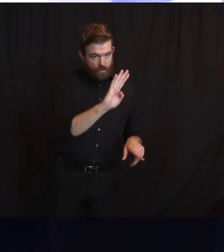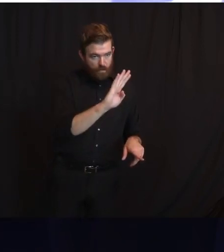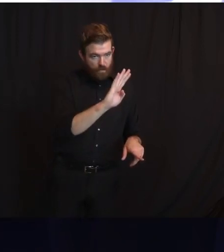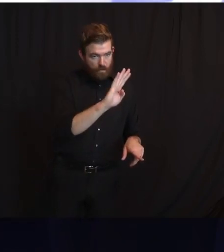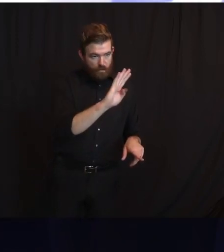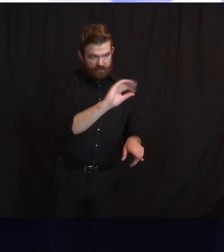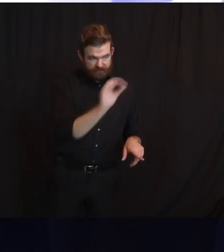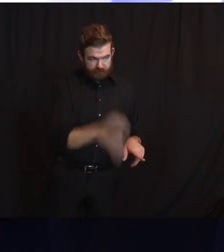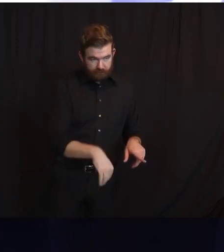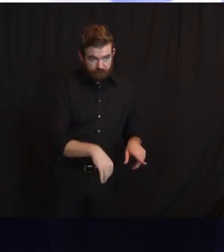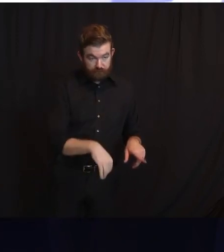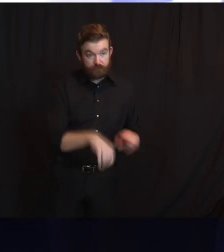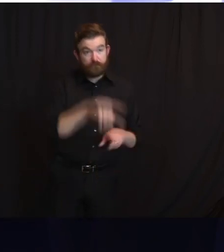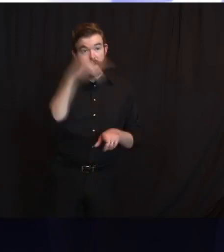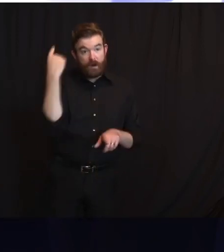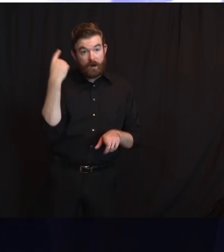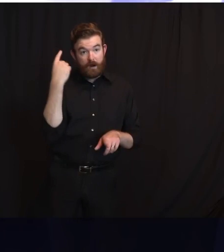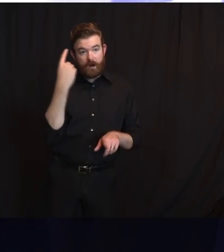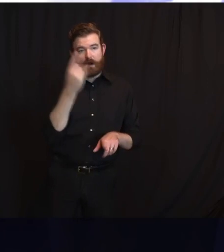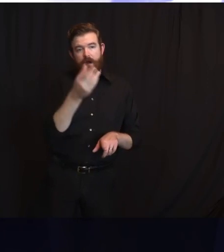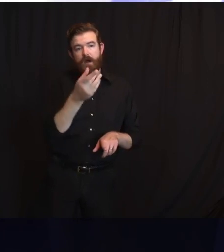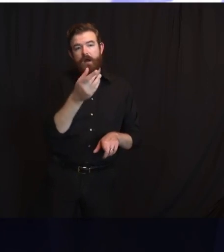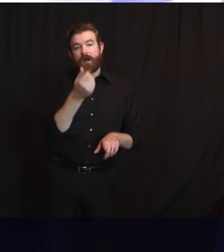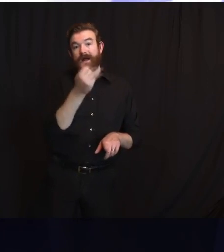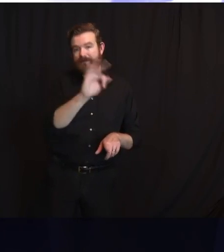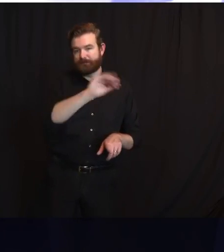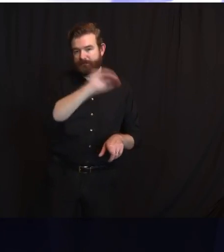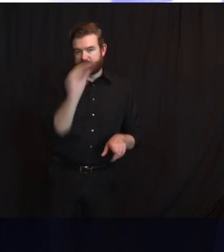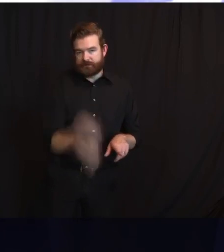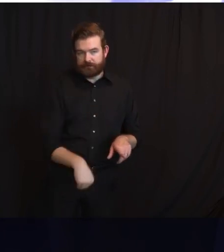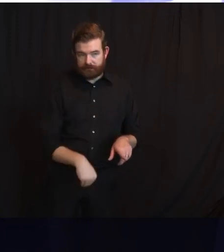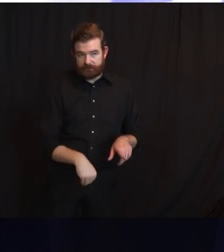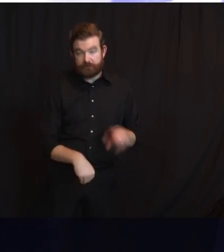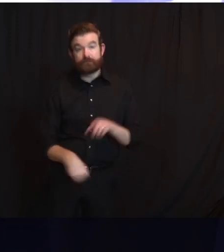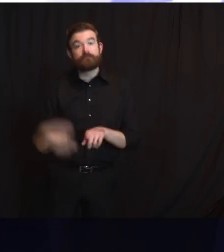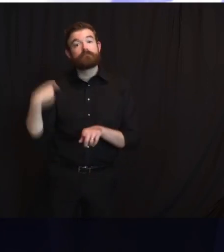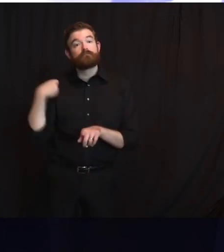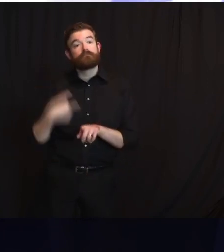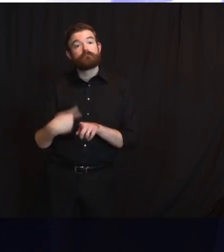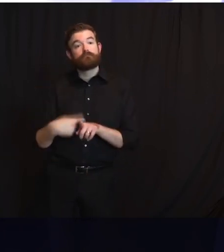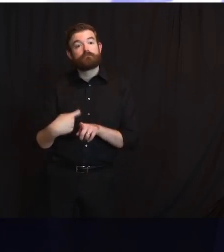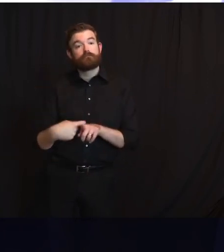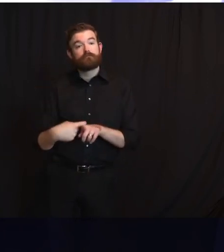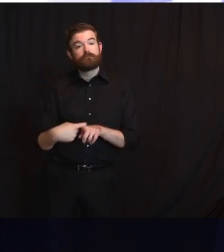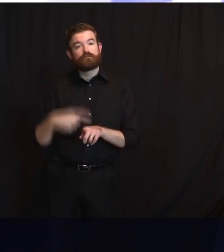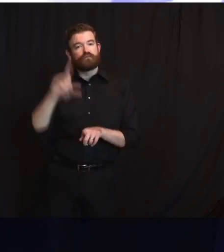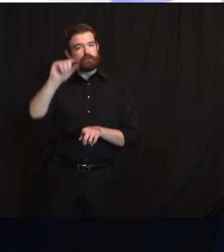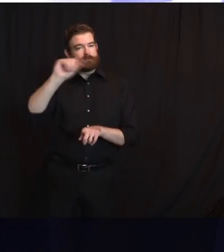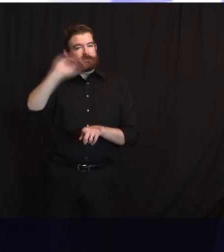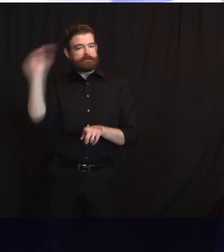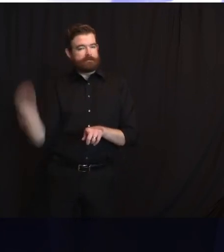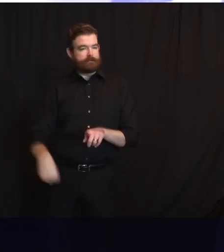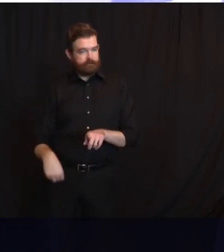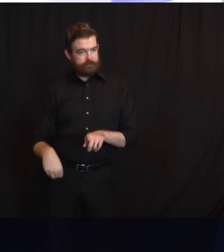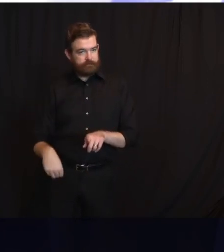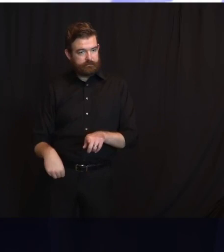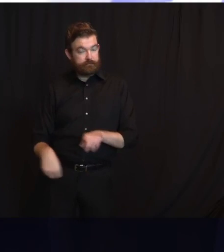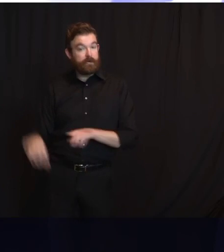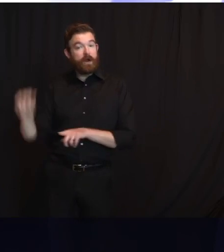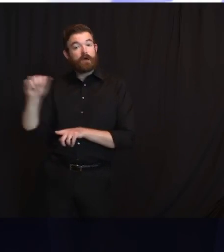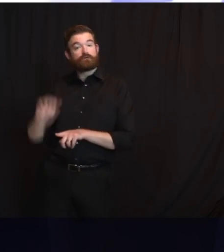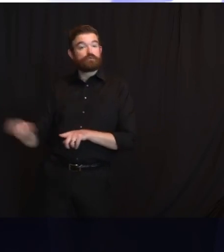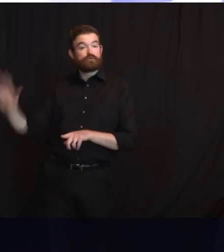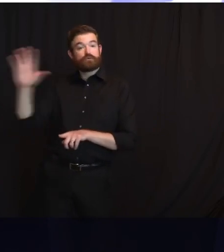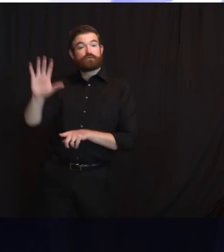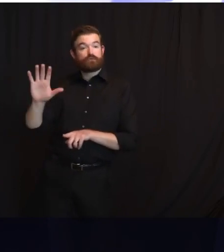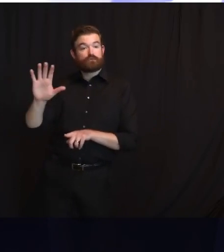54.1%, Black 18.8%, Hispanic 20.3%, Asian 5.6%,